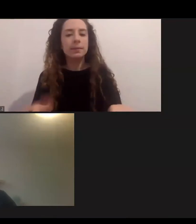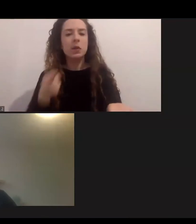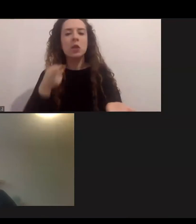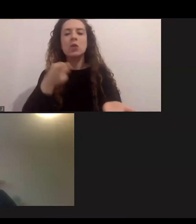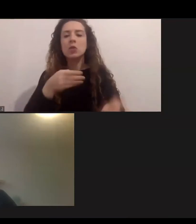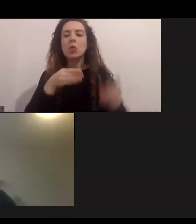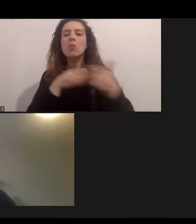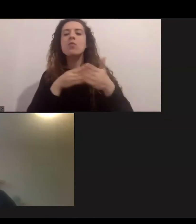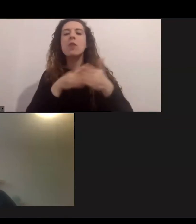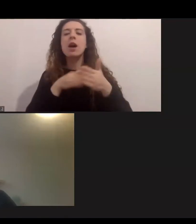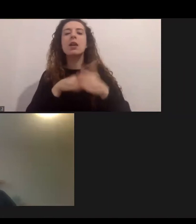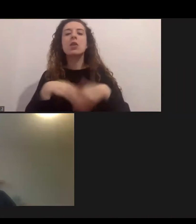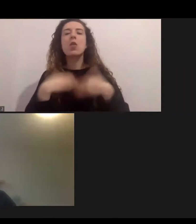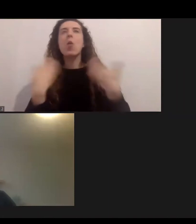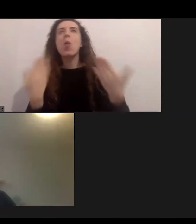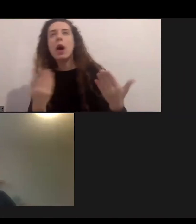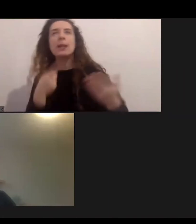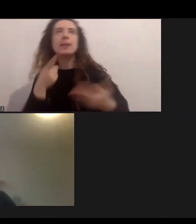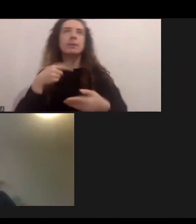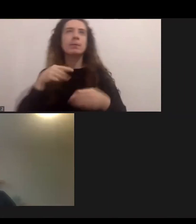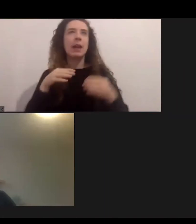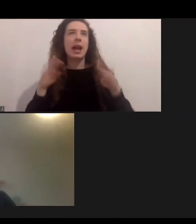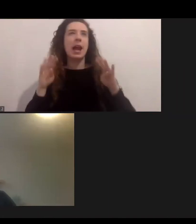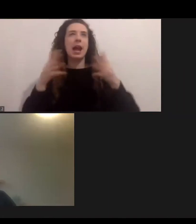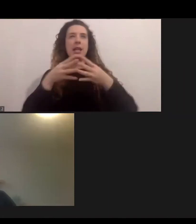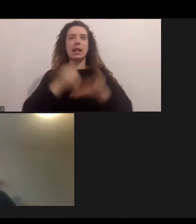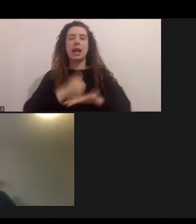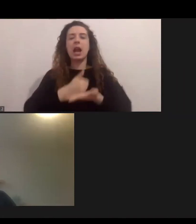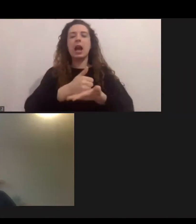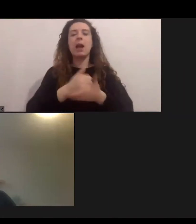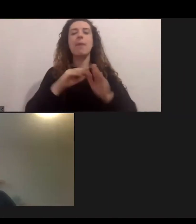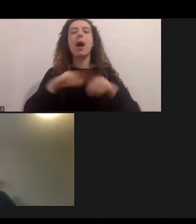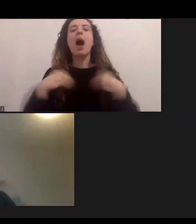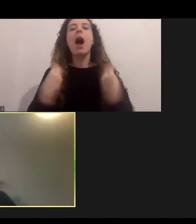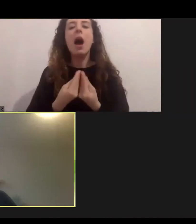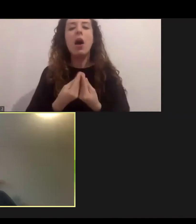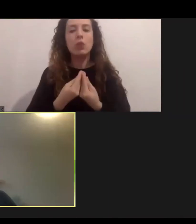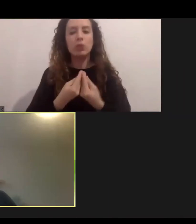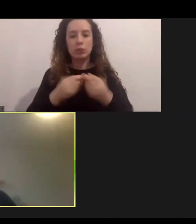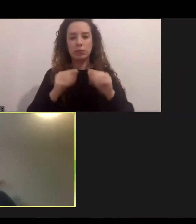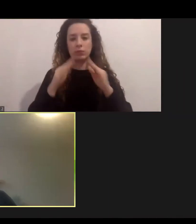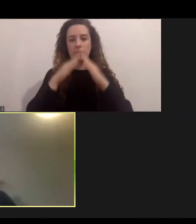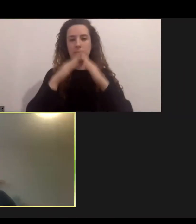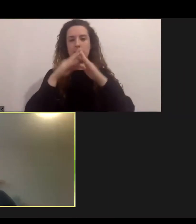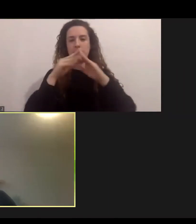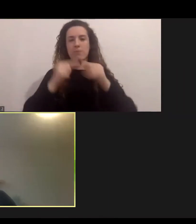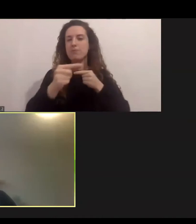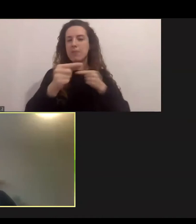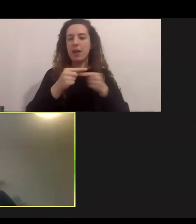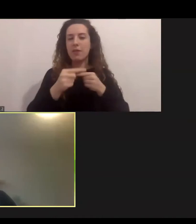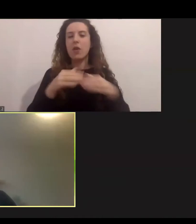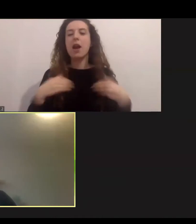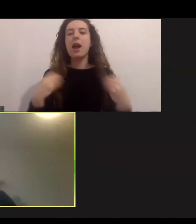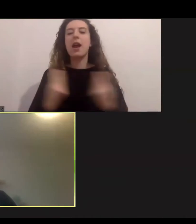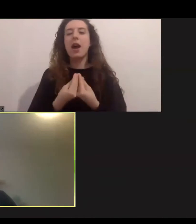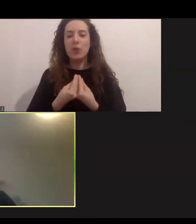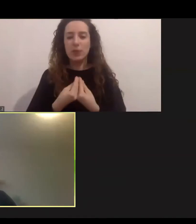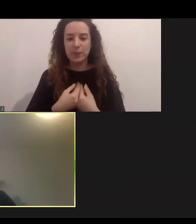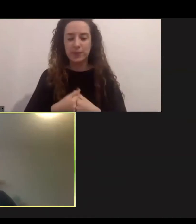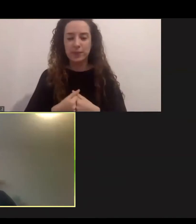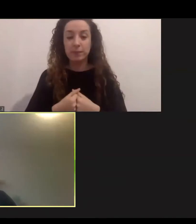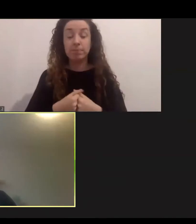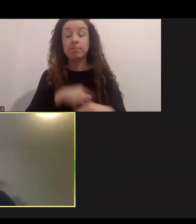really personal contact with them and you can talk to them freely. Of